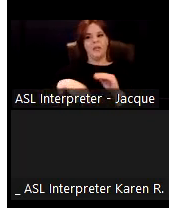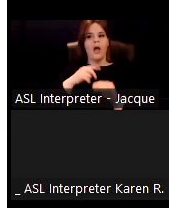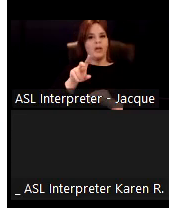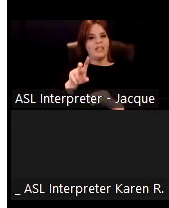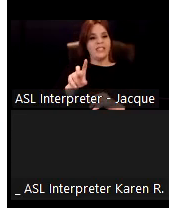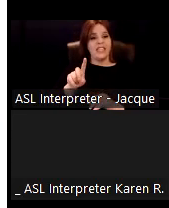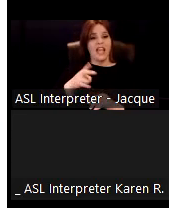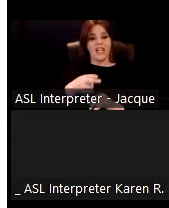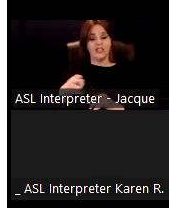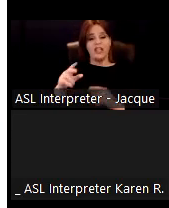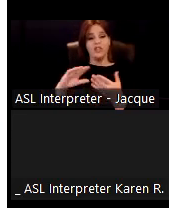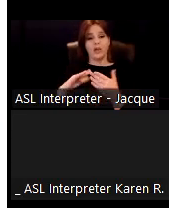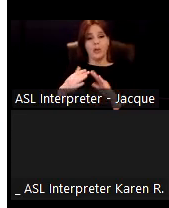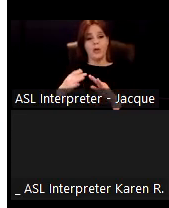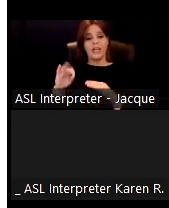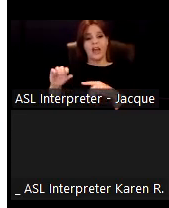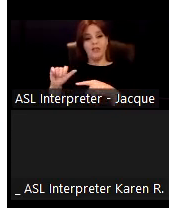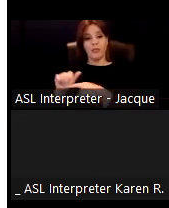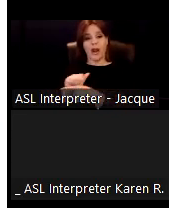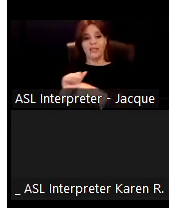community of practice.